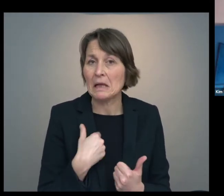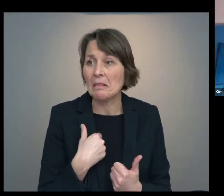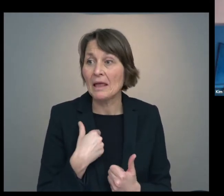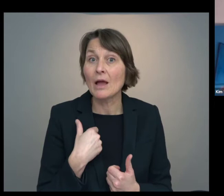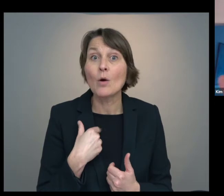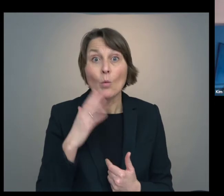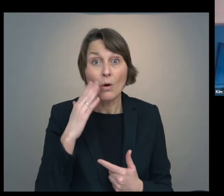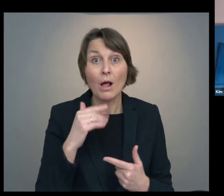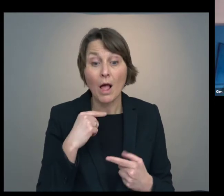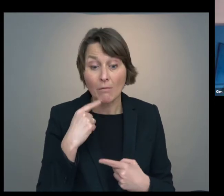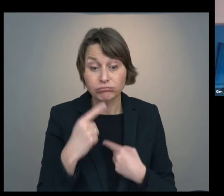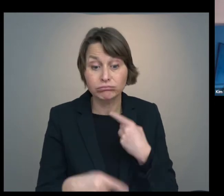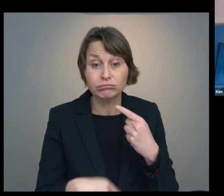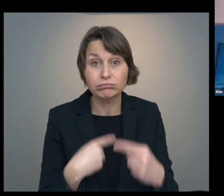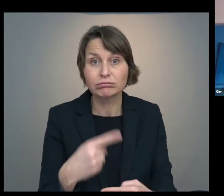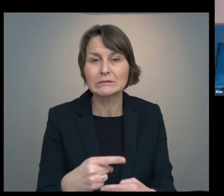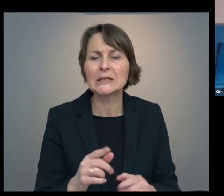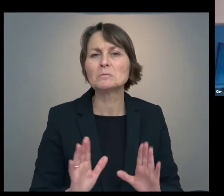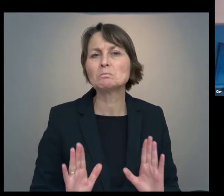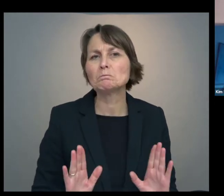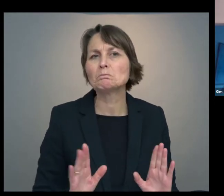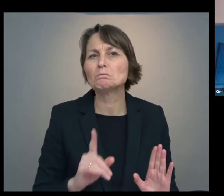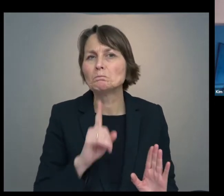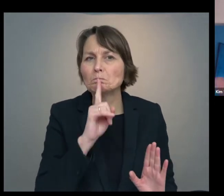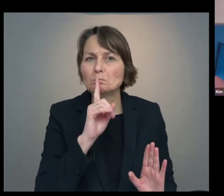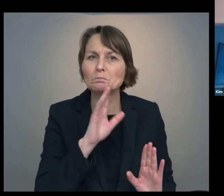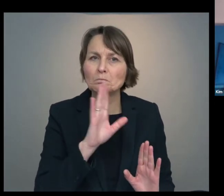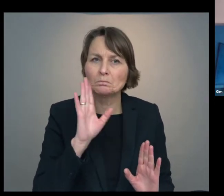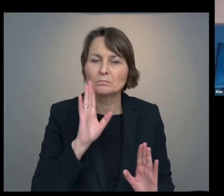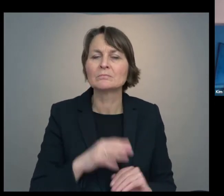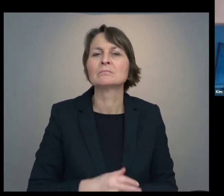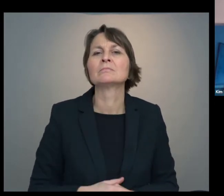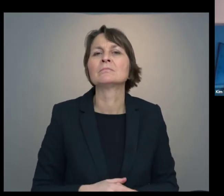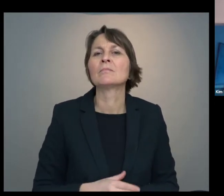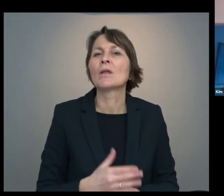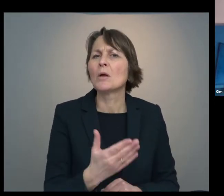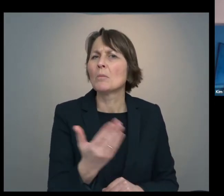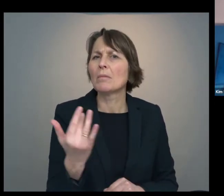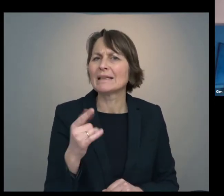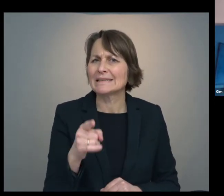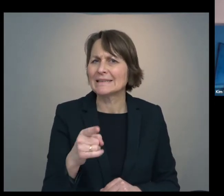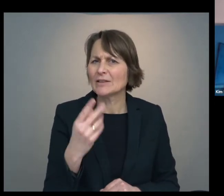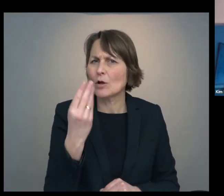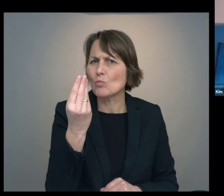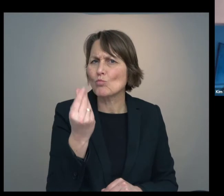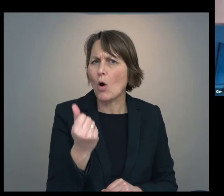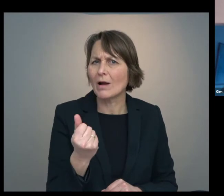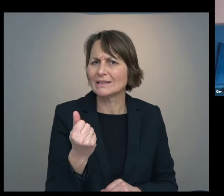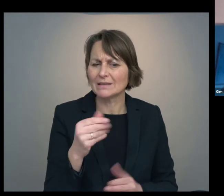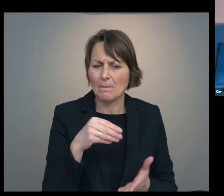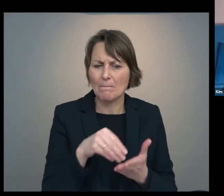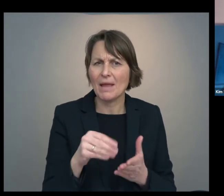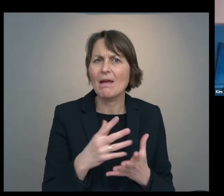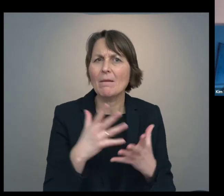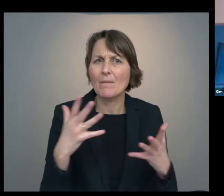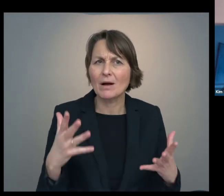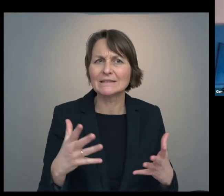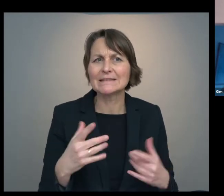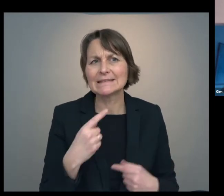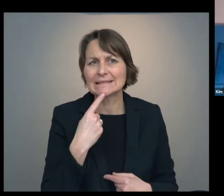we do it. I'm not saying that we are going to continue doing that. Also asked the justification of the